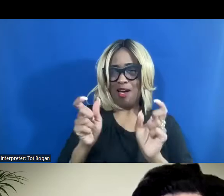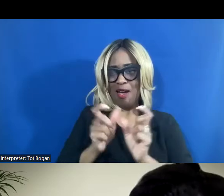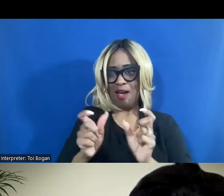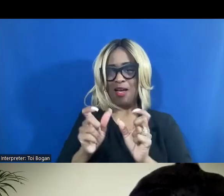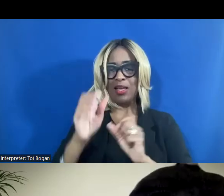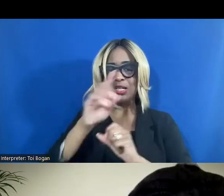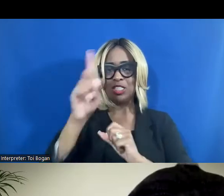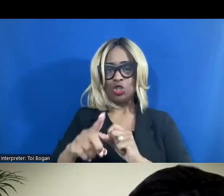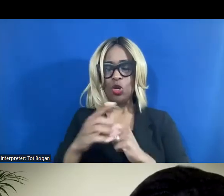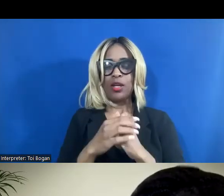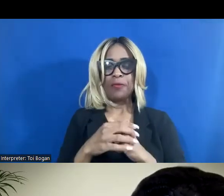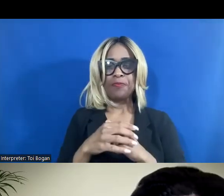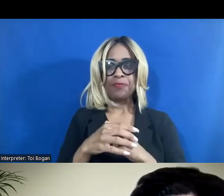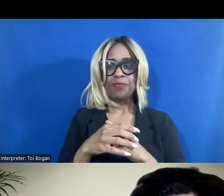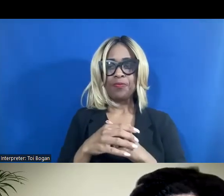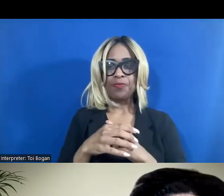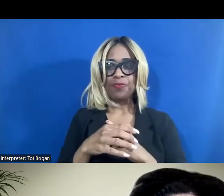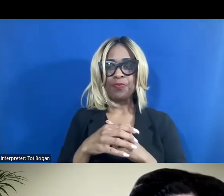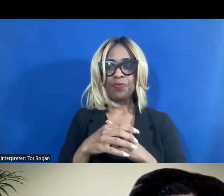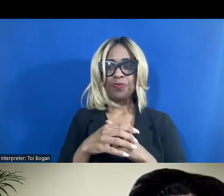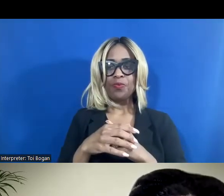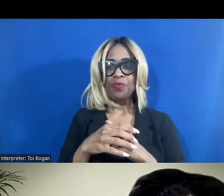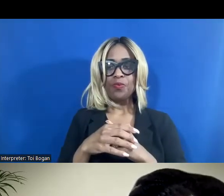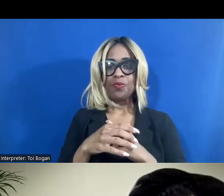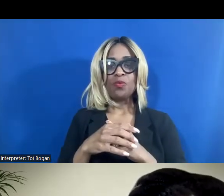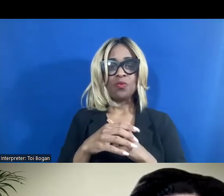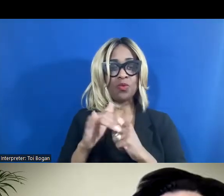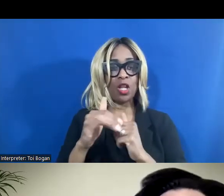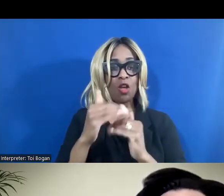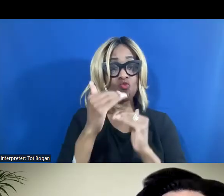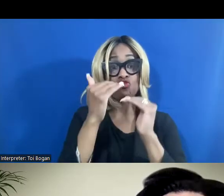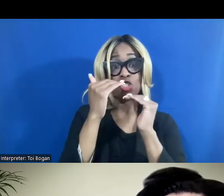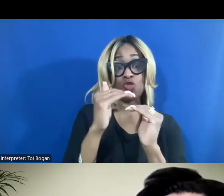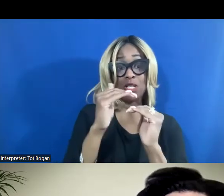pieces. And those are restrictive covenants